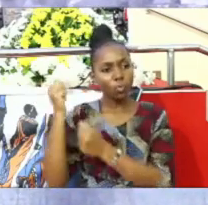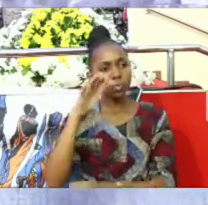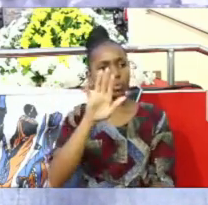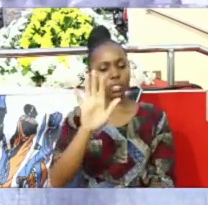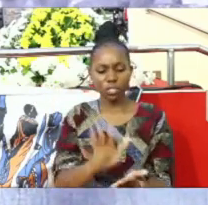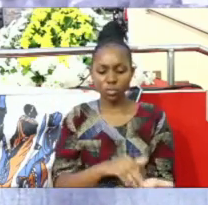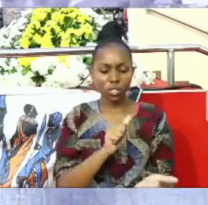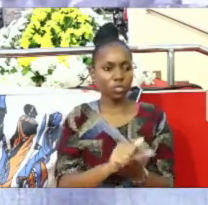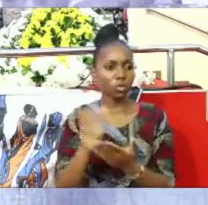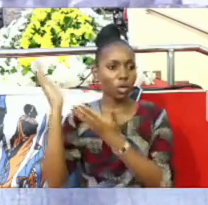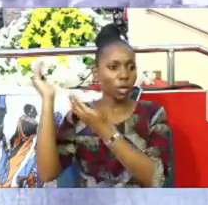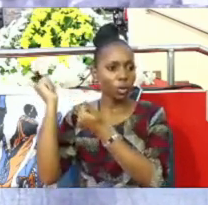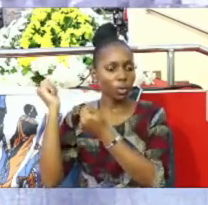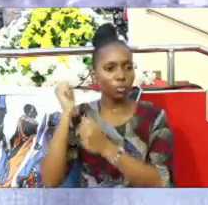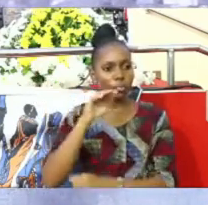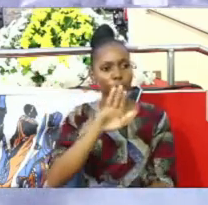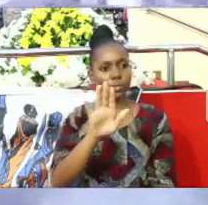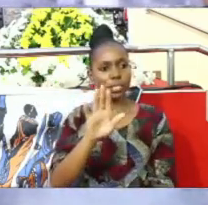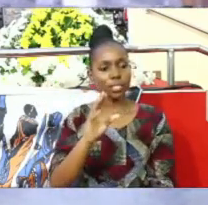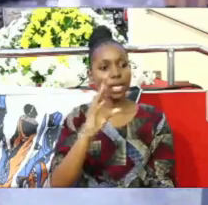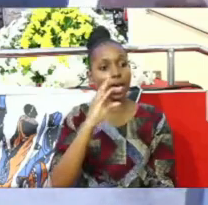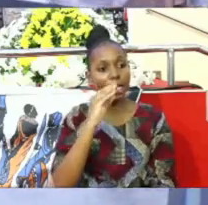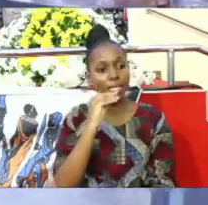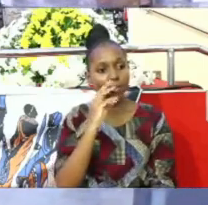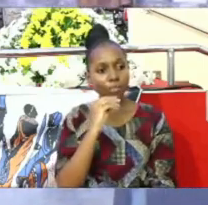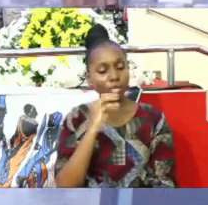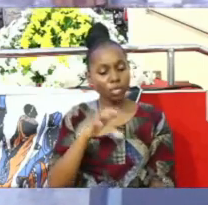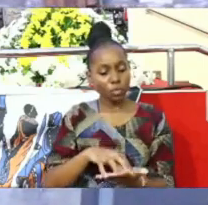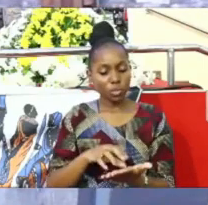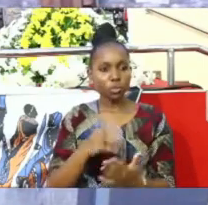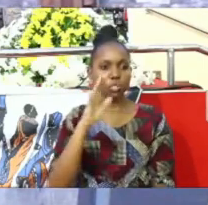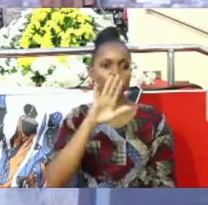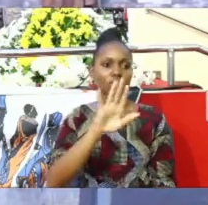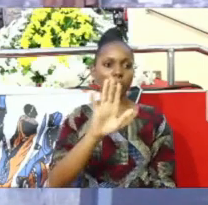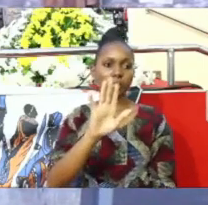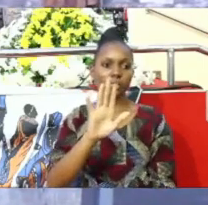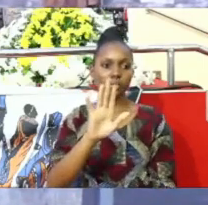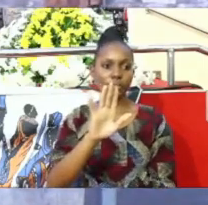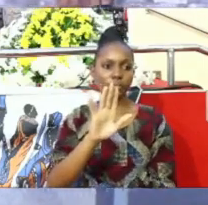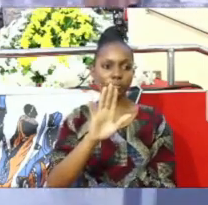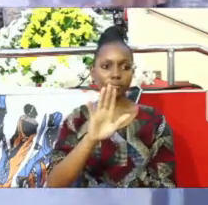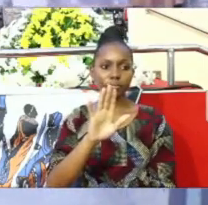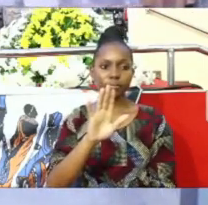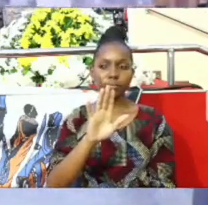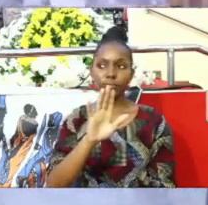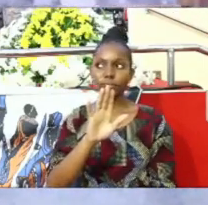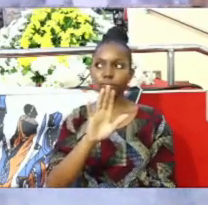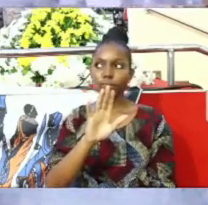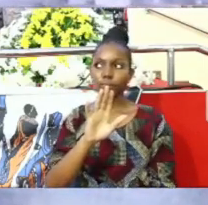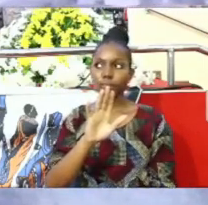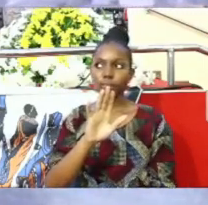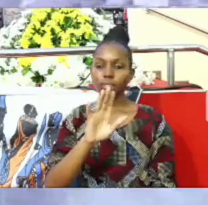hope. Ikaweze kuharibu tumaini yako. Speak to your situations. Nenea hali yako. Call those things that are not to be in the